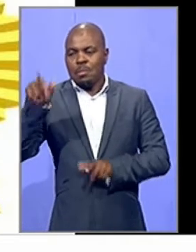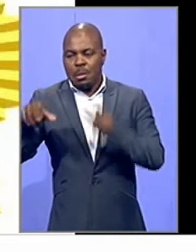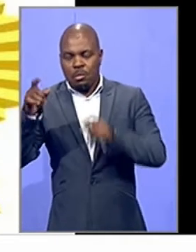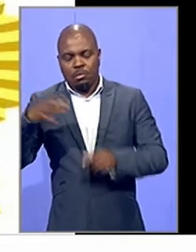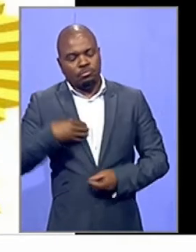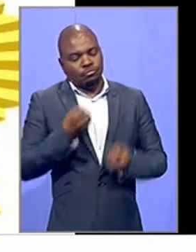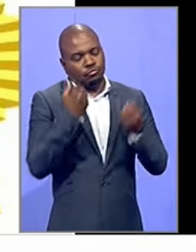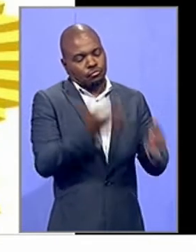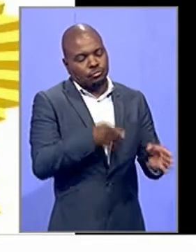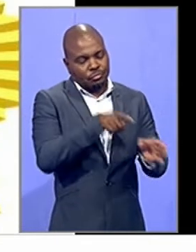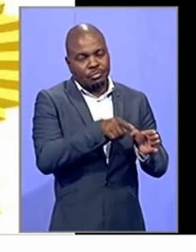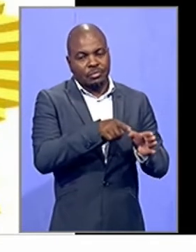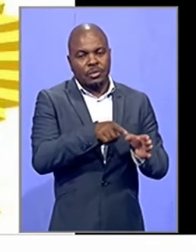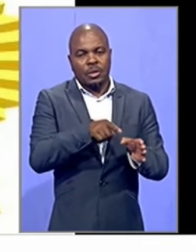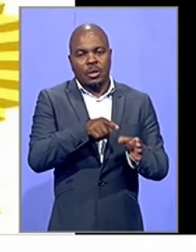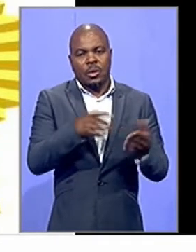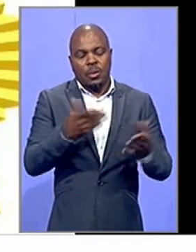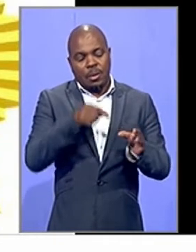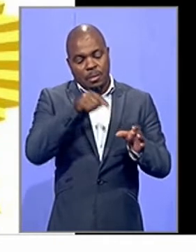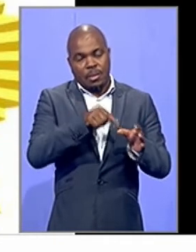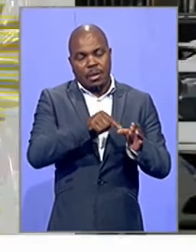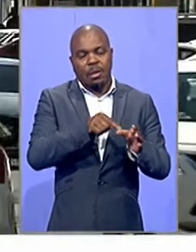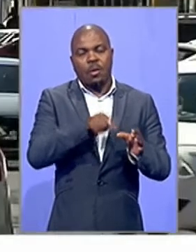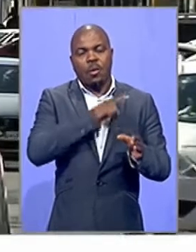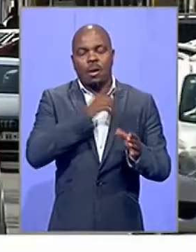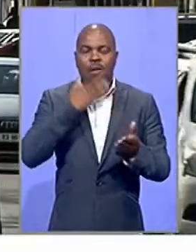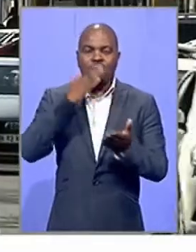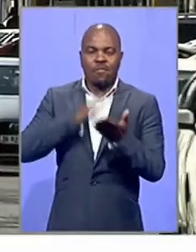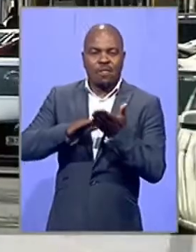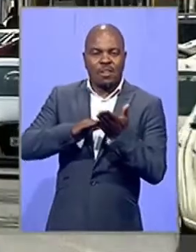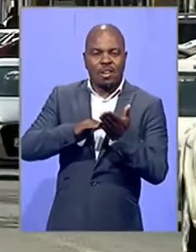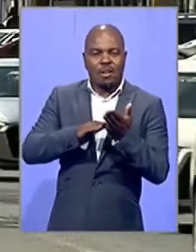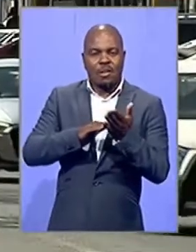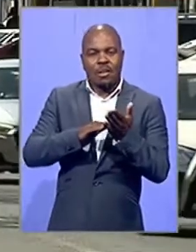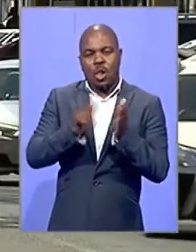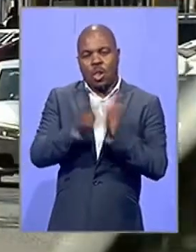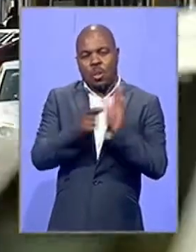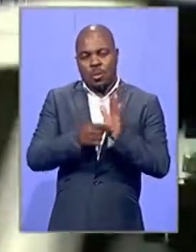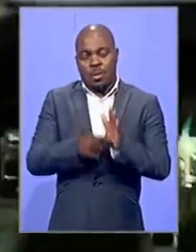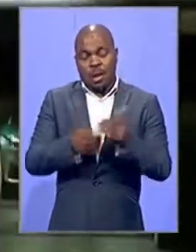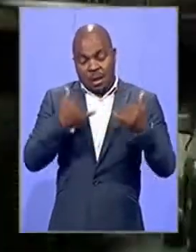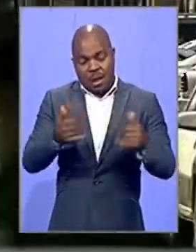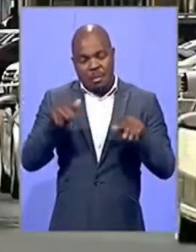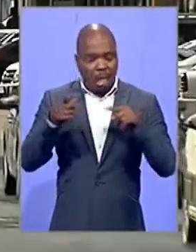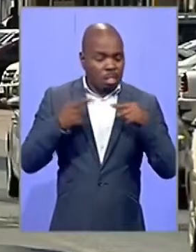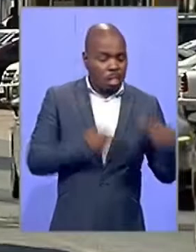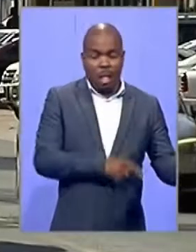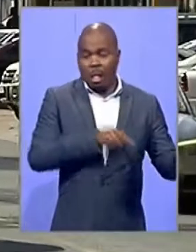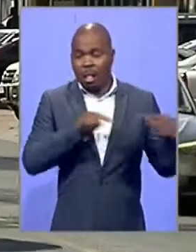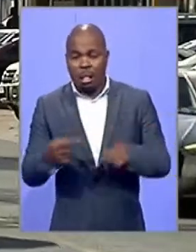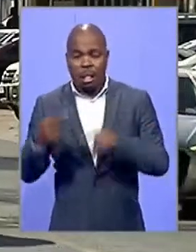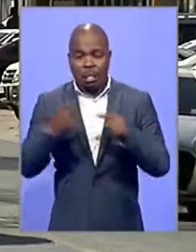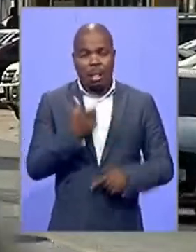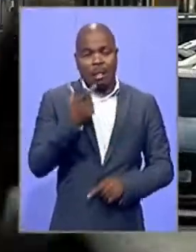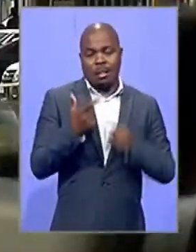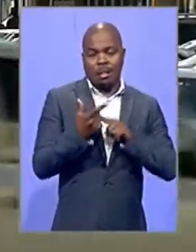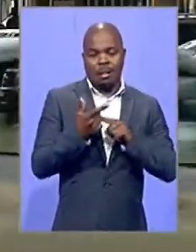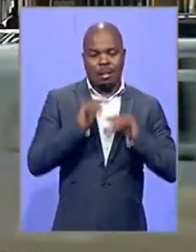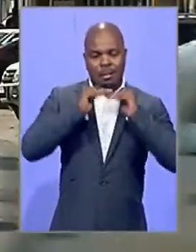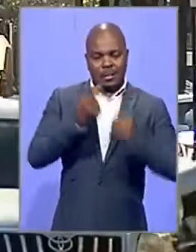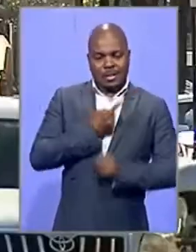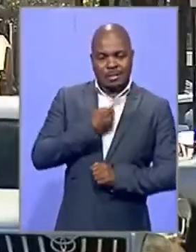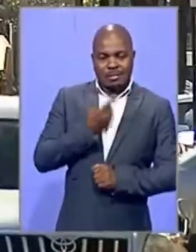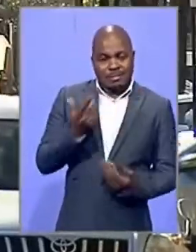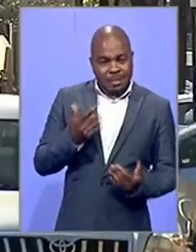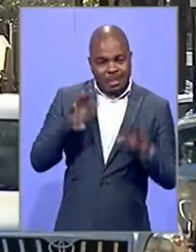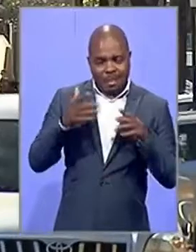these firearms through the firearms amnesty. Le fa go santse go na le dingangisano ka ntlha go tshwara tlhobolo go itshireletsa,